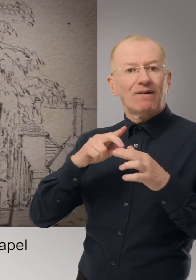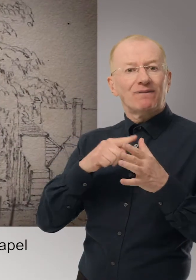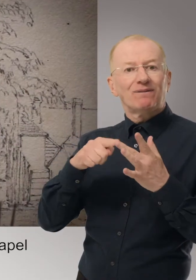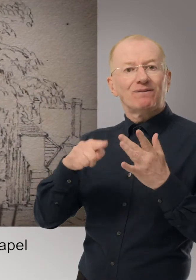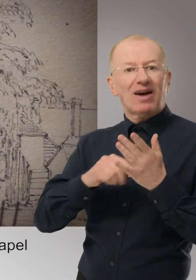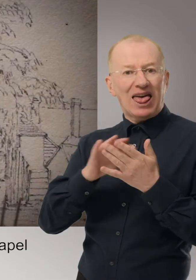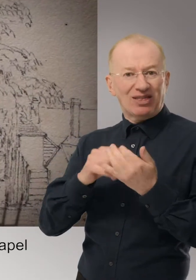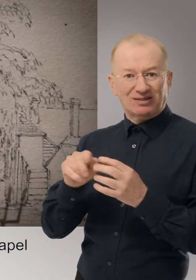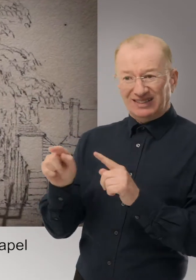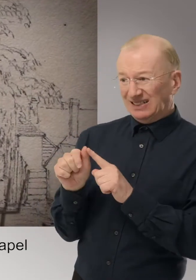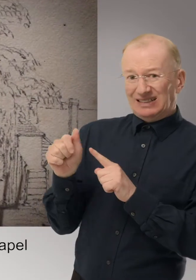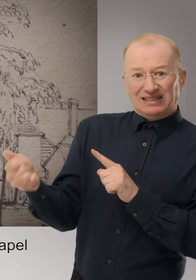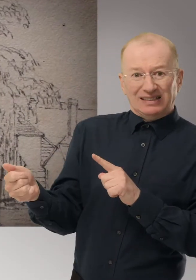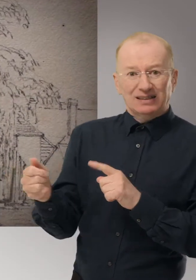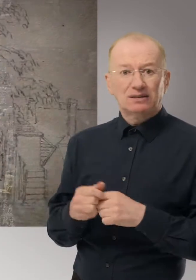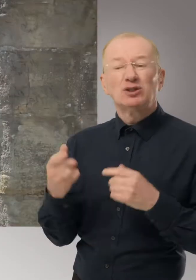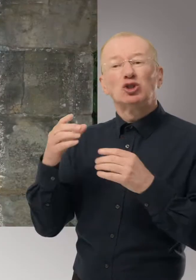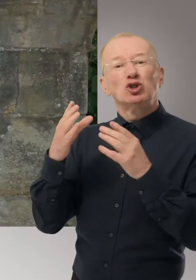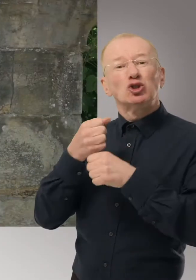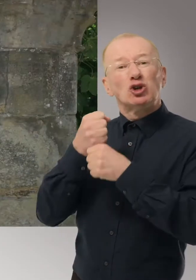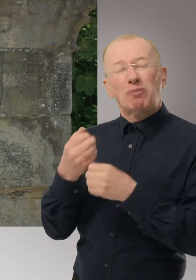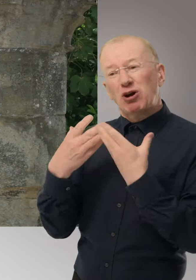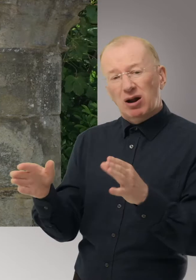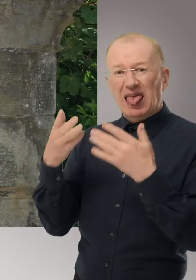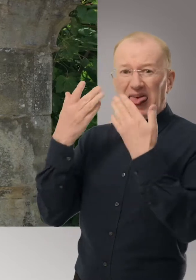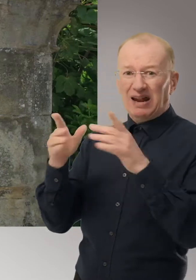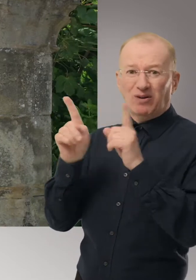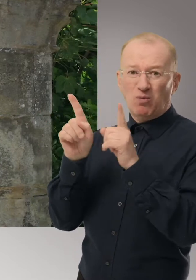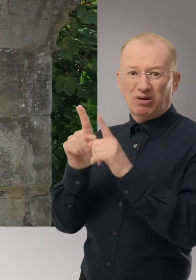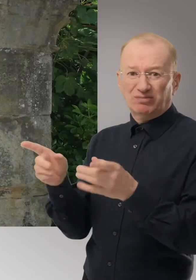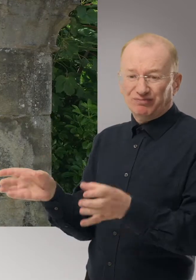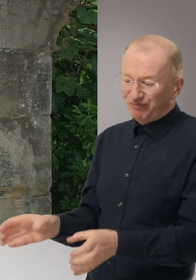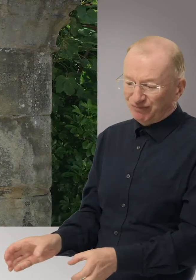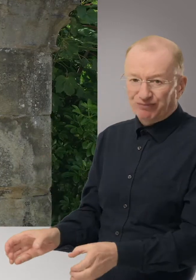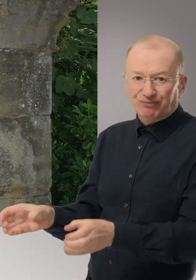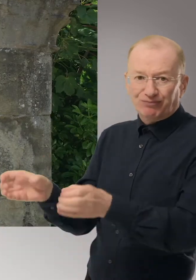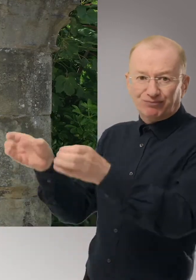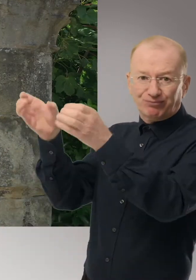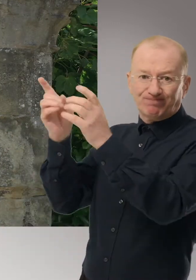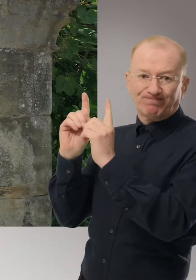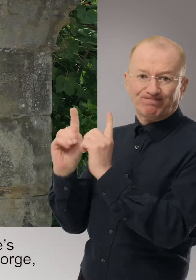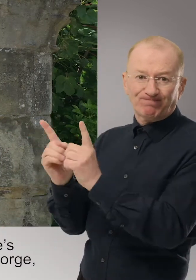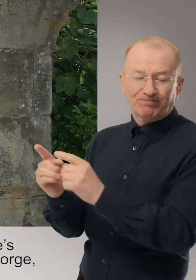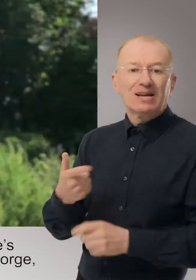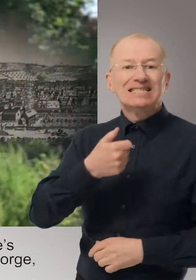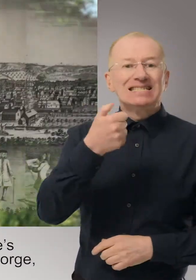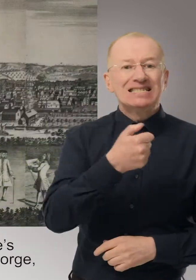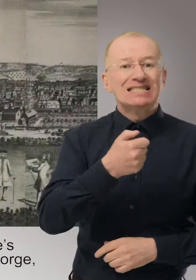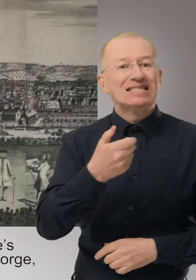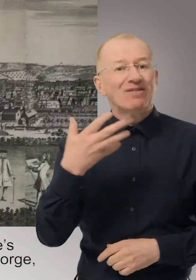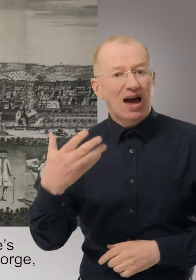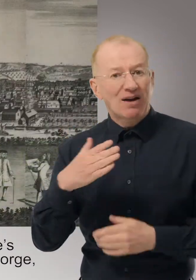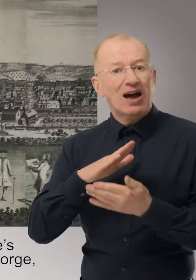Faith's Chapel, which once stood next door. All that remains of the chapel now are these columns. I was saddened when